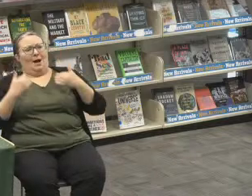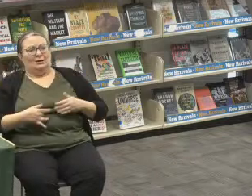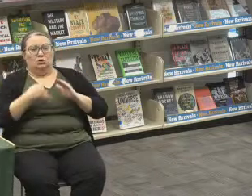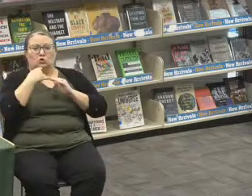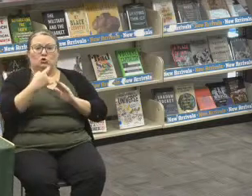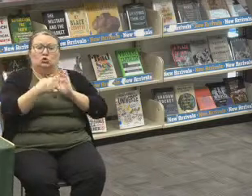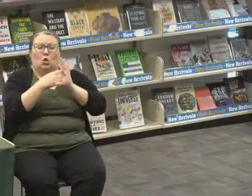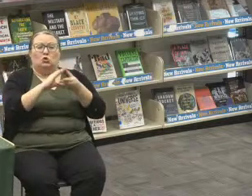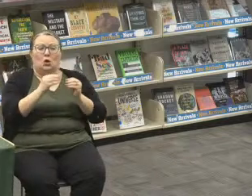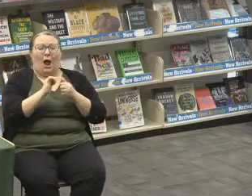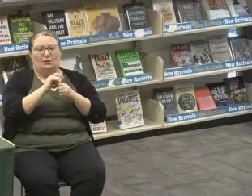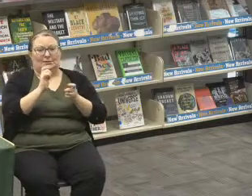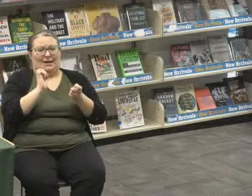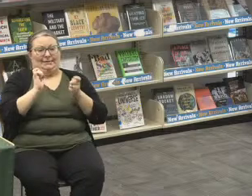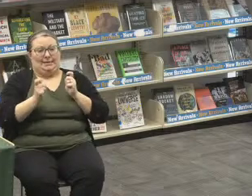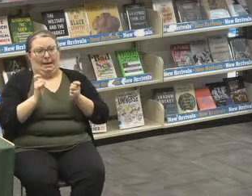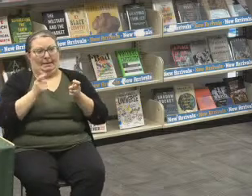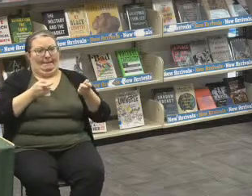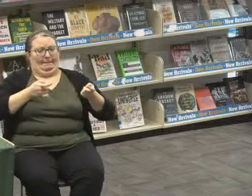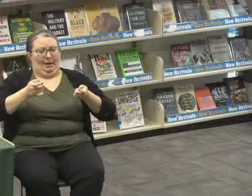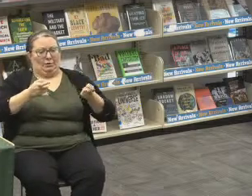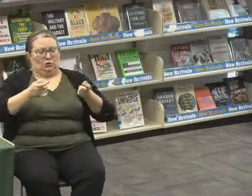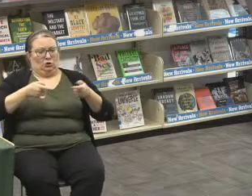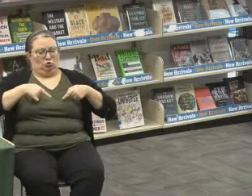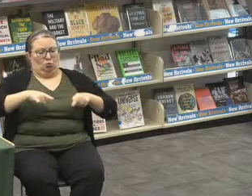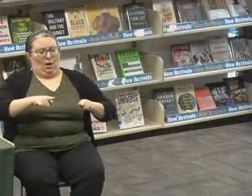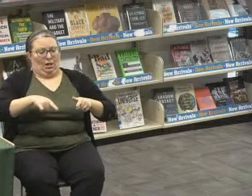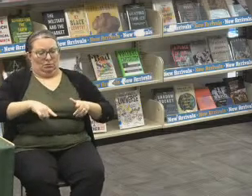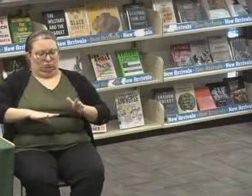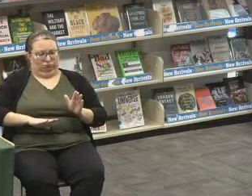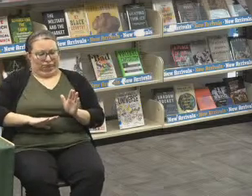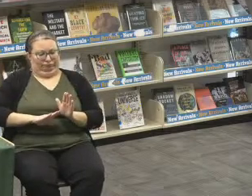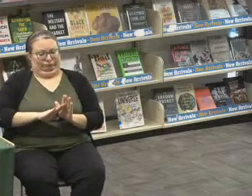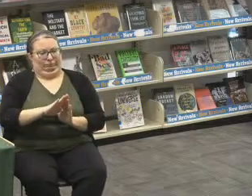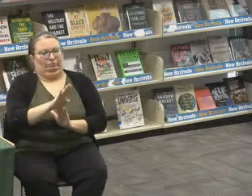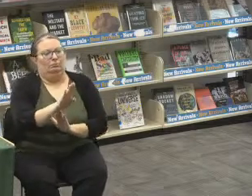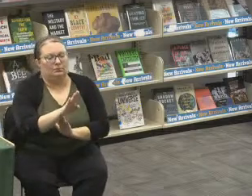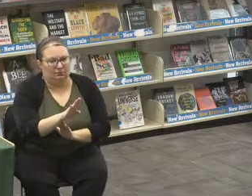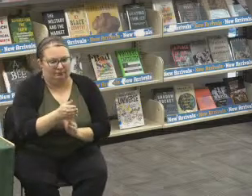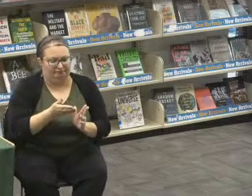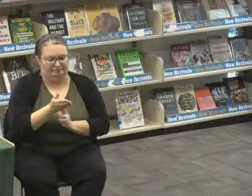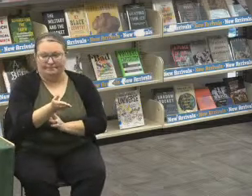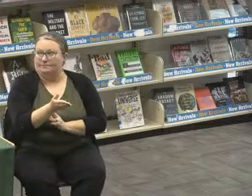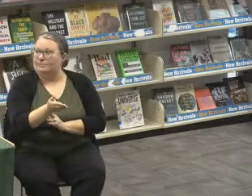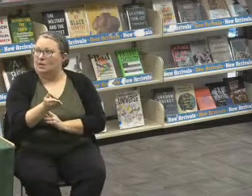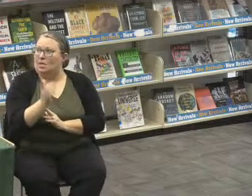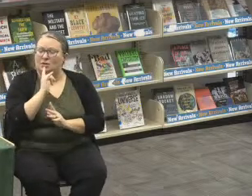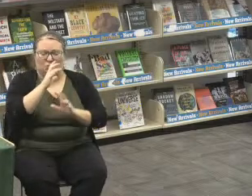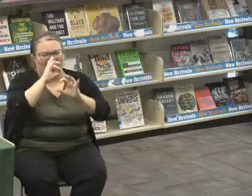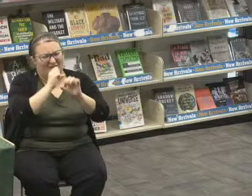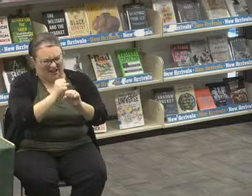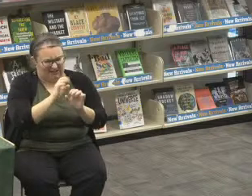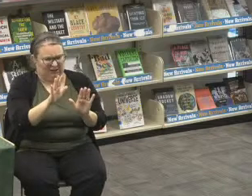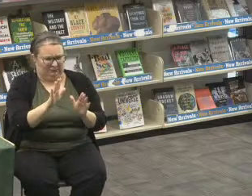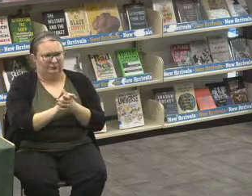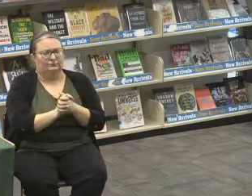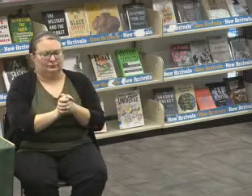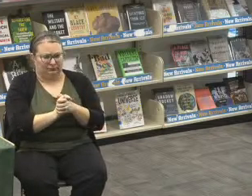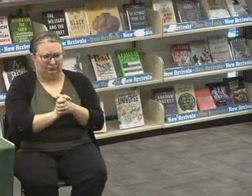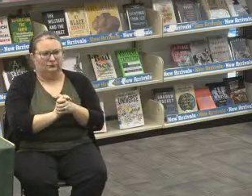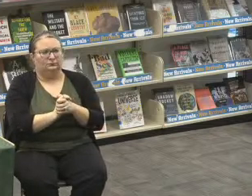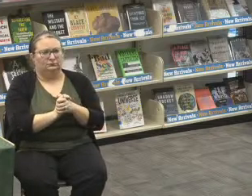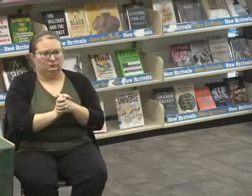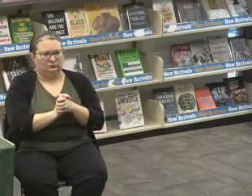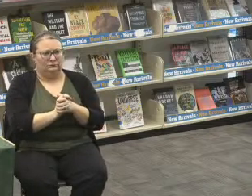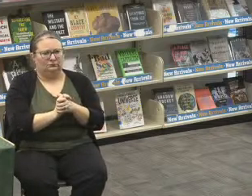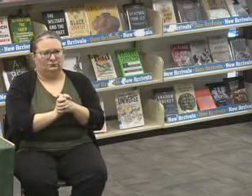to adapt and manage overall over the course of development. I think this is super fascinating. So